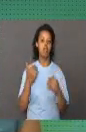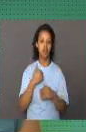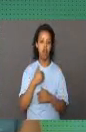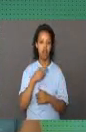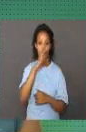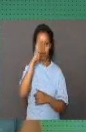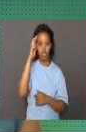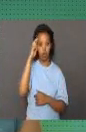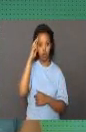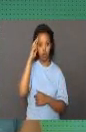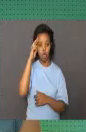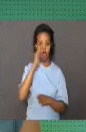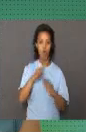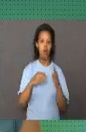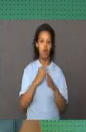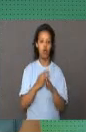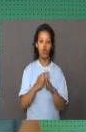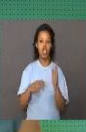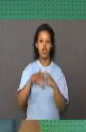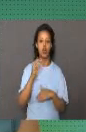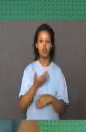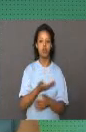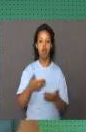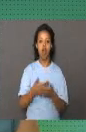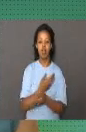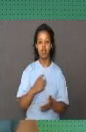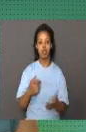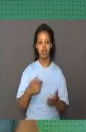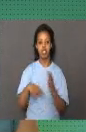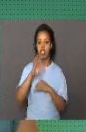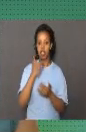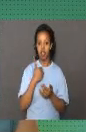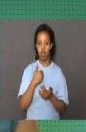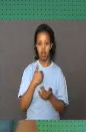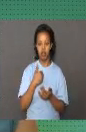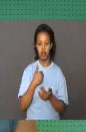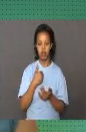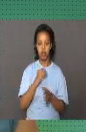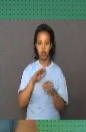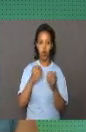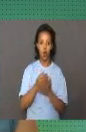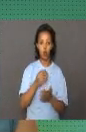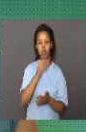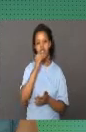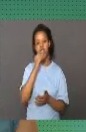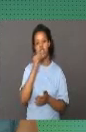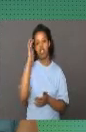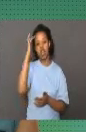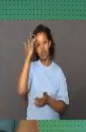Biologists have found one part of the virus that is common in all